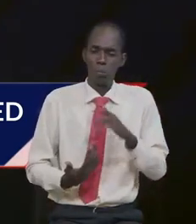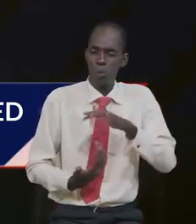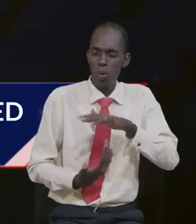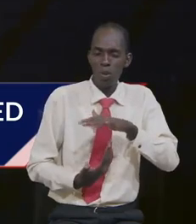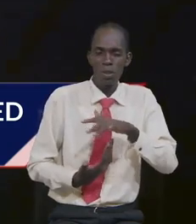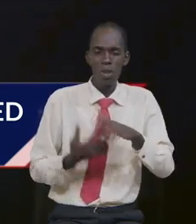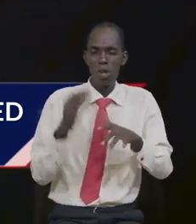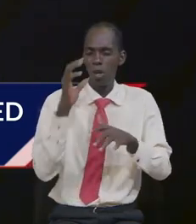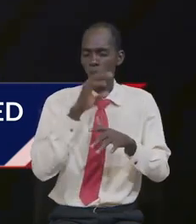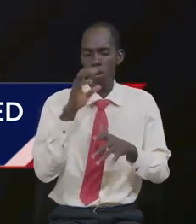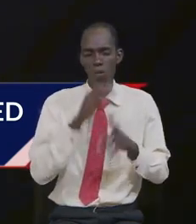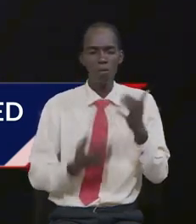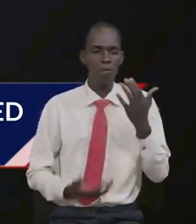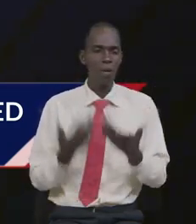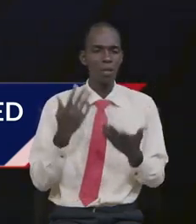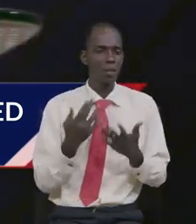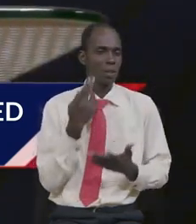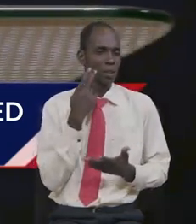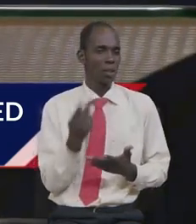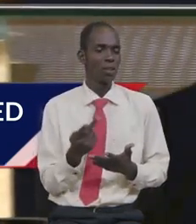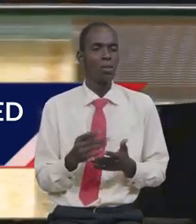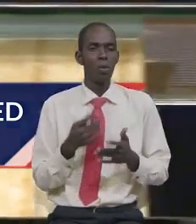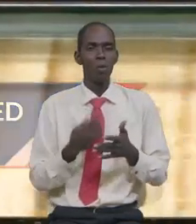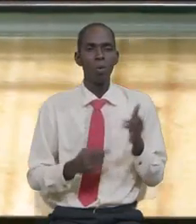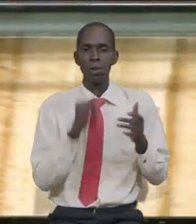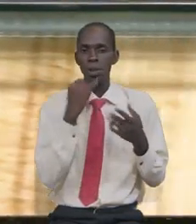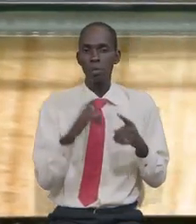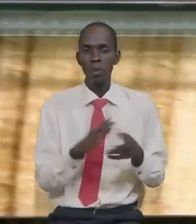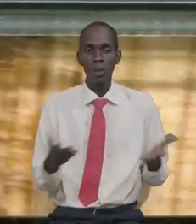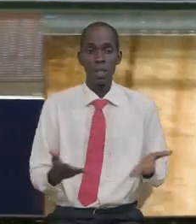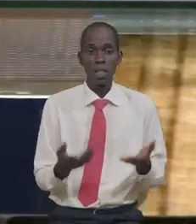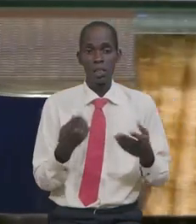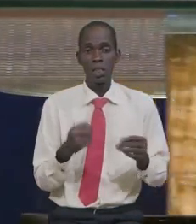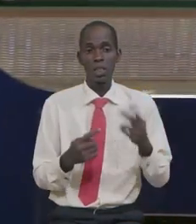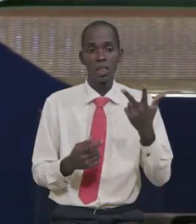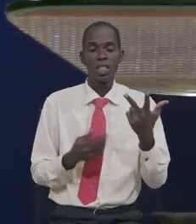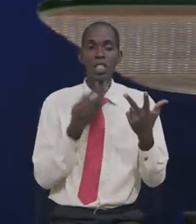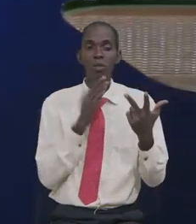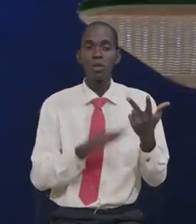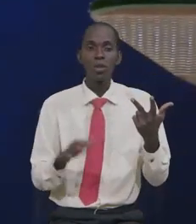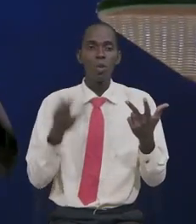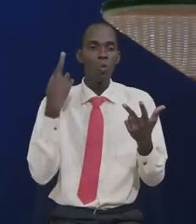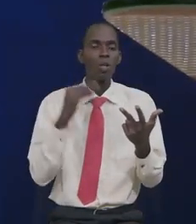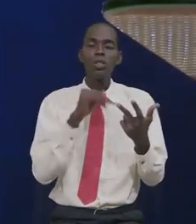Lord knew what he was going to do. Of course, Shadrach, Meshach, and Abednego, they were not in the council of heaven. They couldn't have